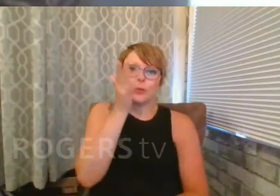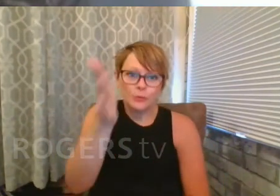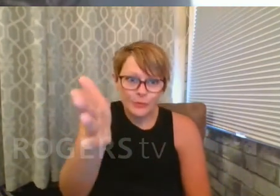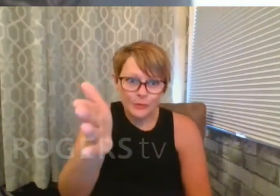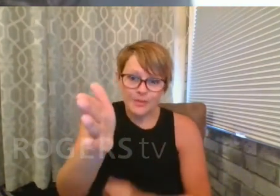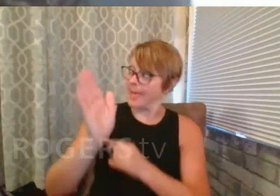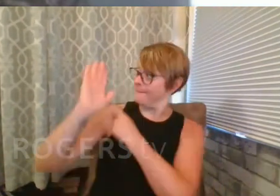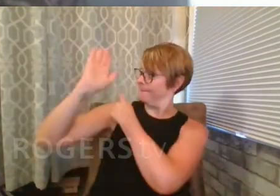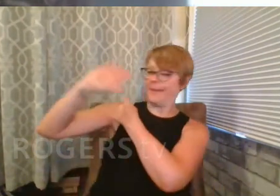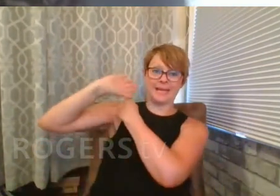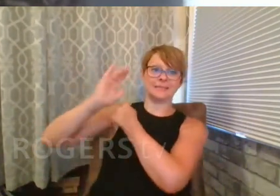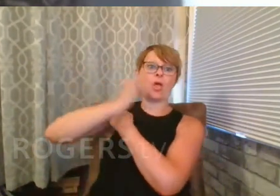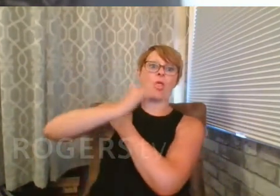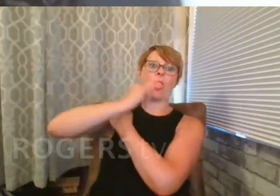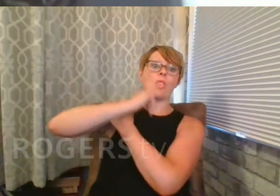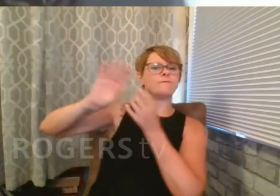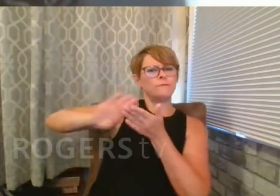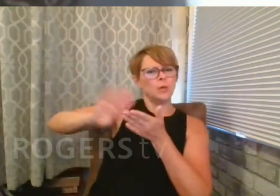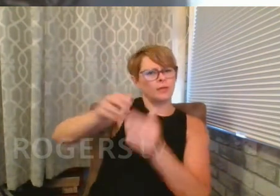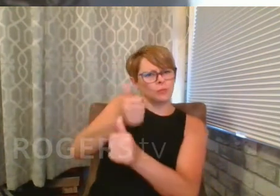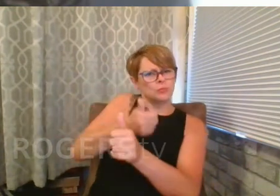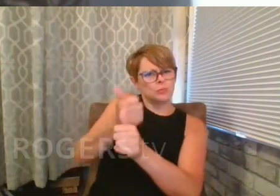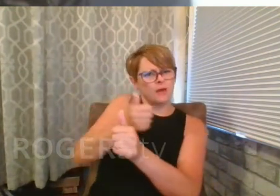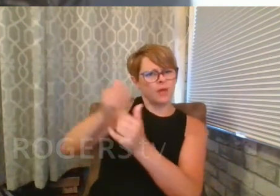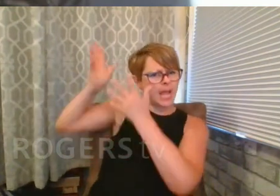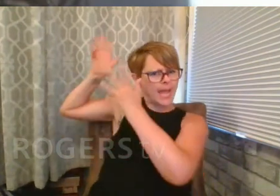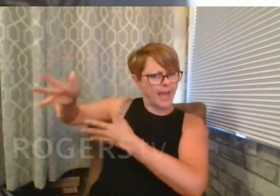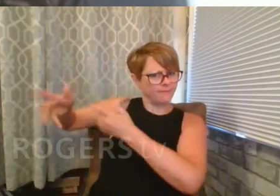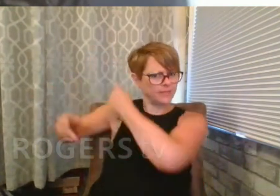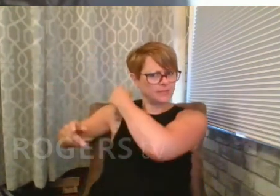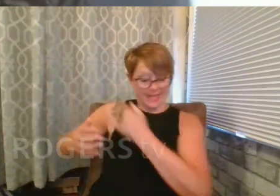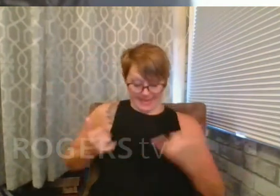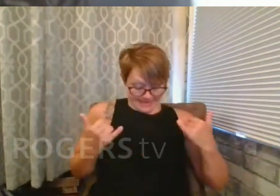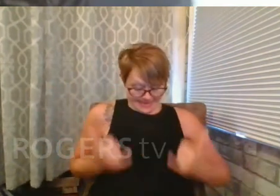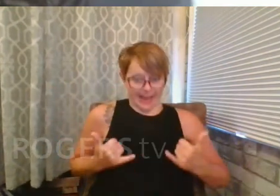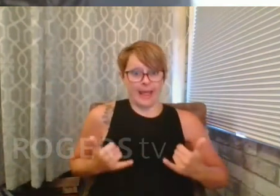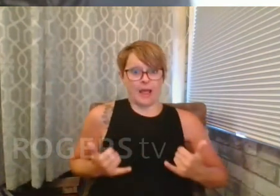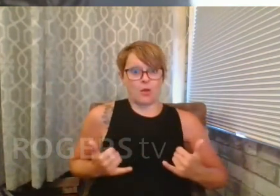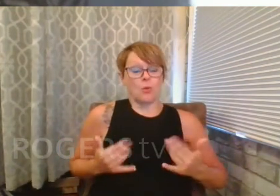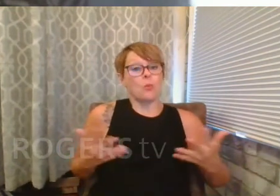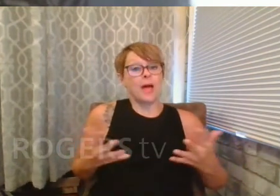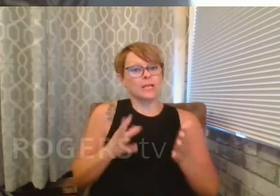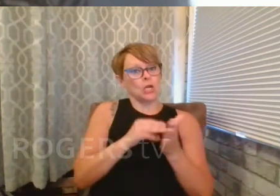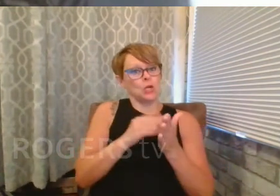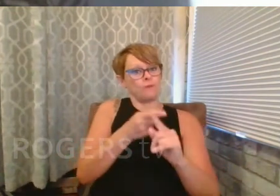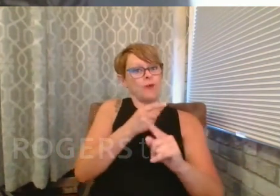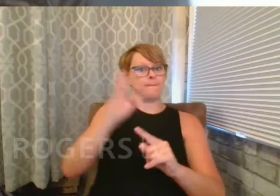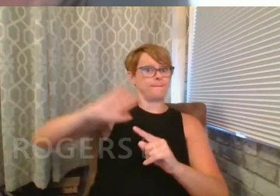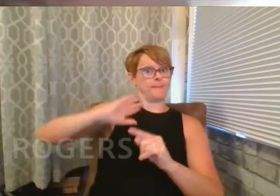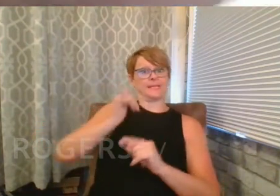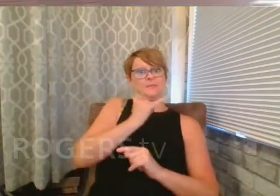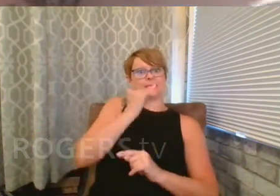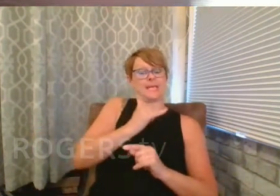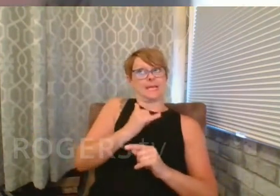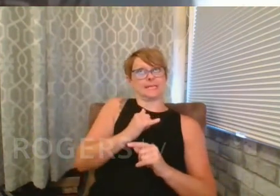for the mistakes that we've made. And then our job in the present self is to learn from those mistakes and make decisions that